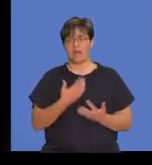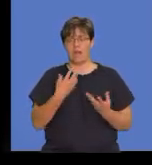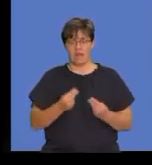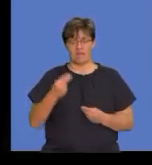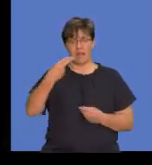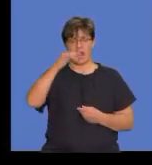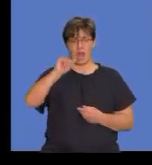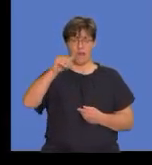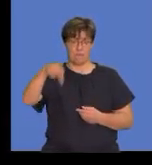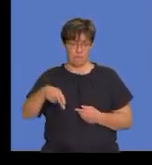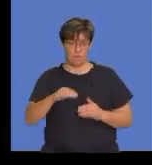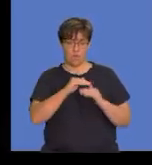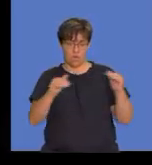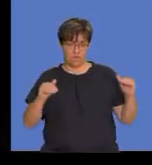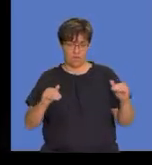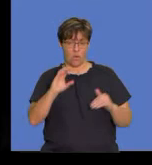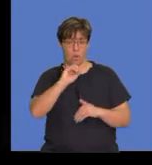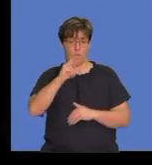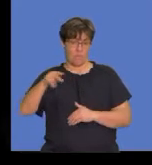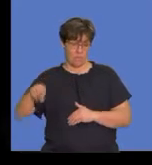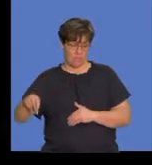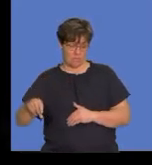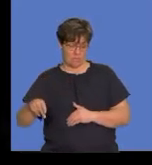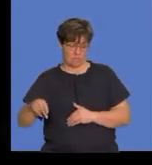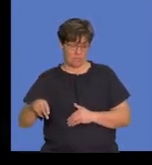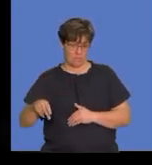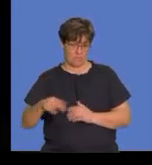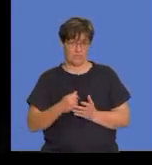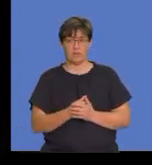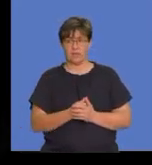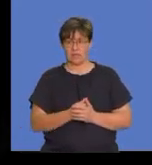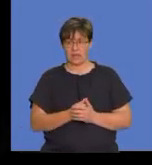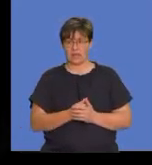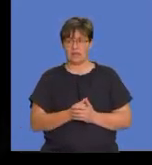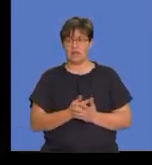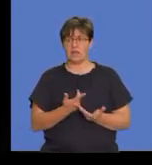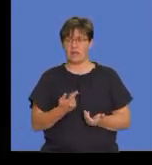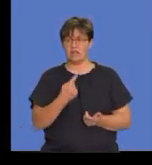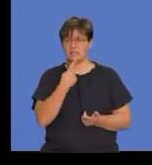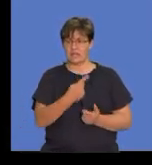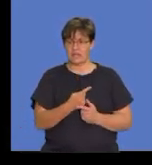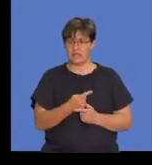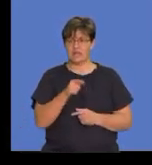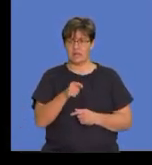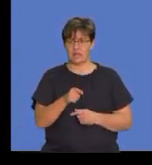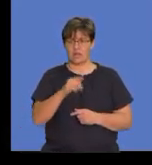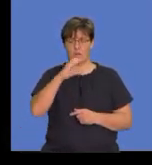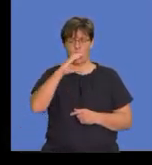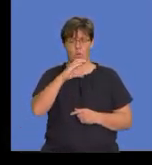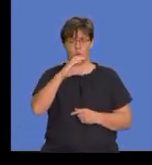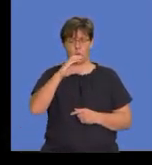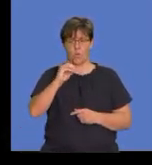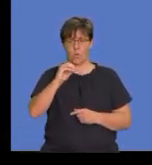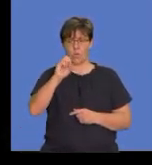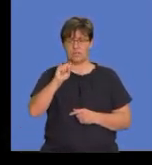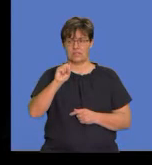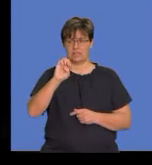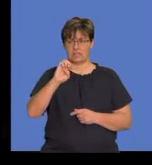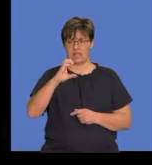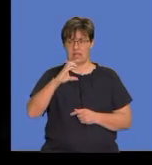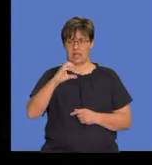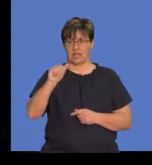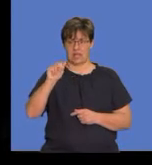now hypotenuse over opposite, right? Remember I said tip-end times. We call this